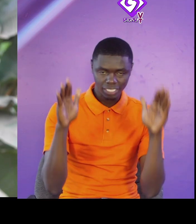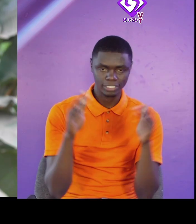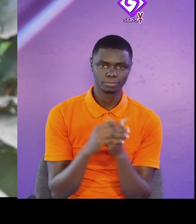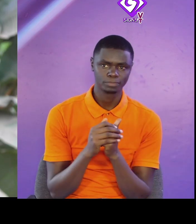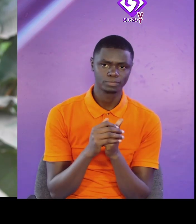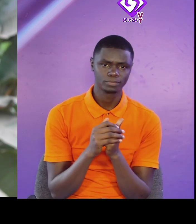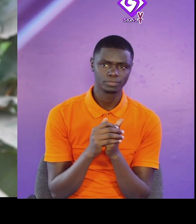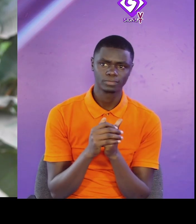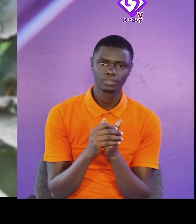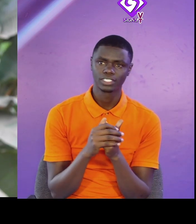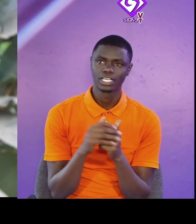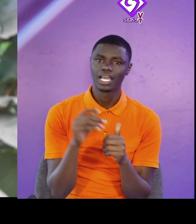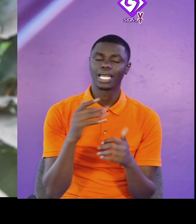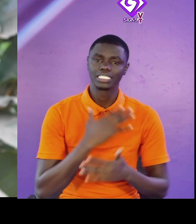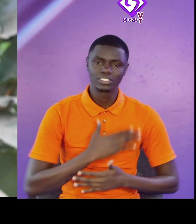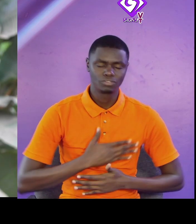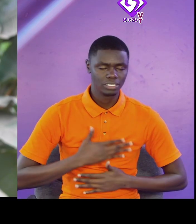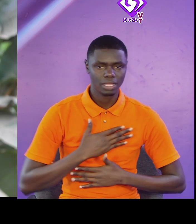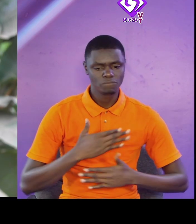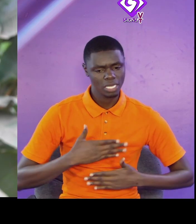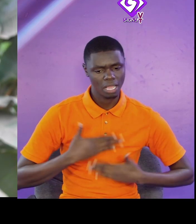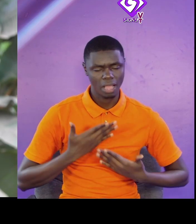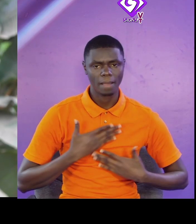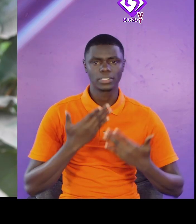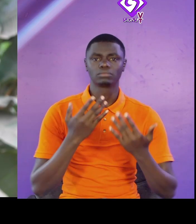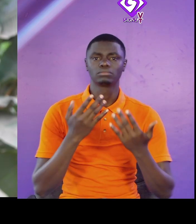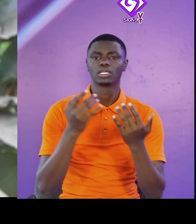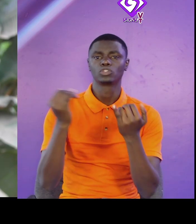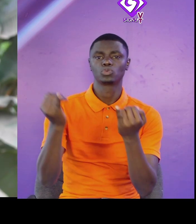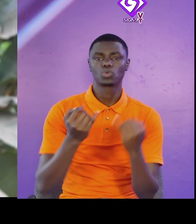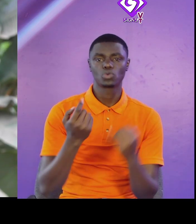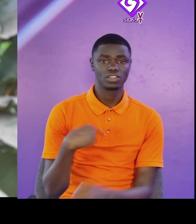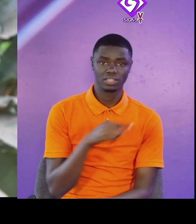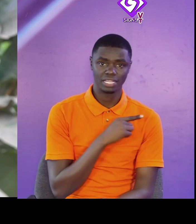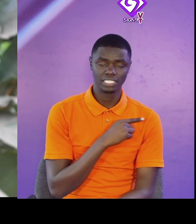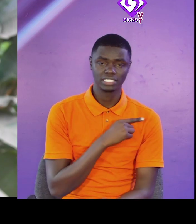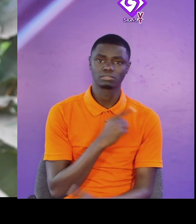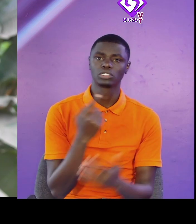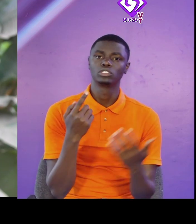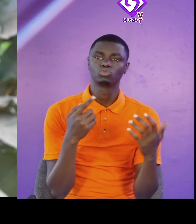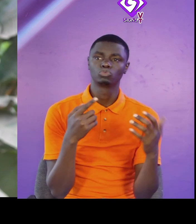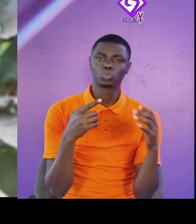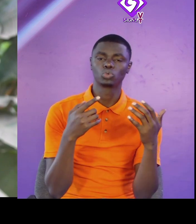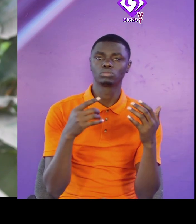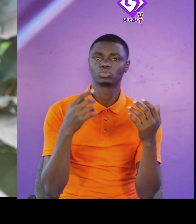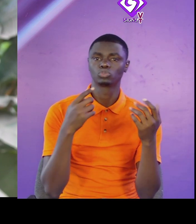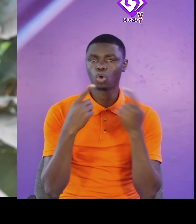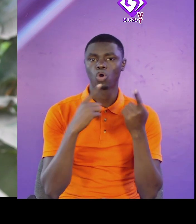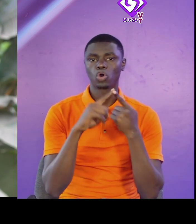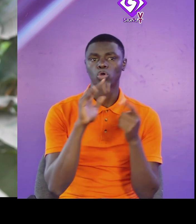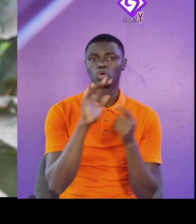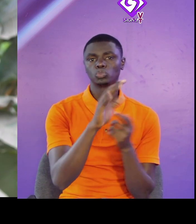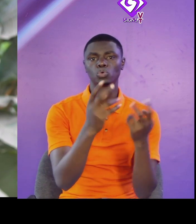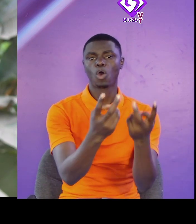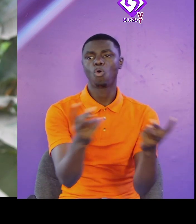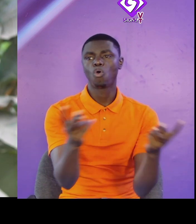And it's a pleasure to be on this platform that you invited us, to be able to reach out to your audience and encourage